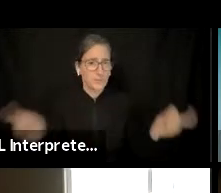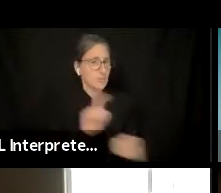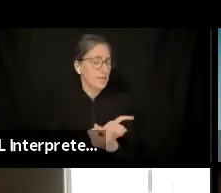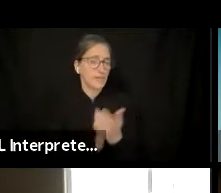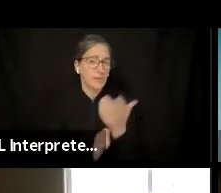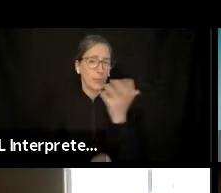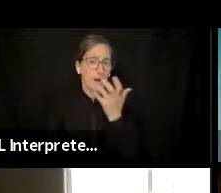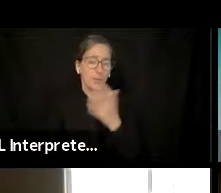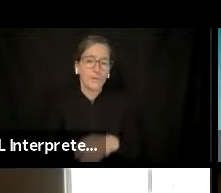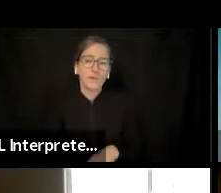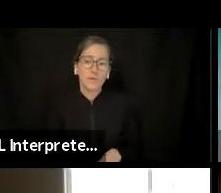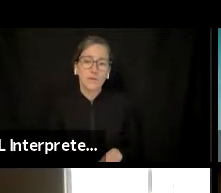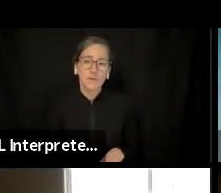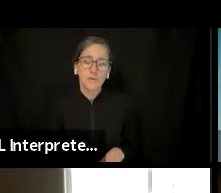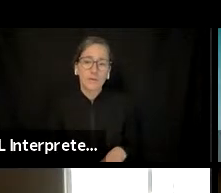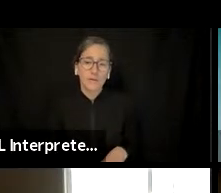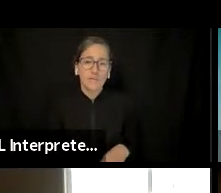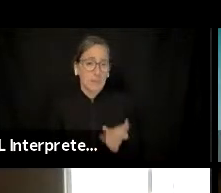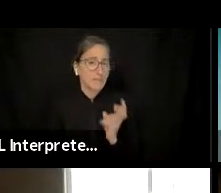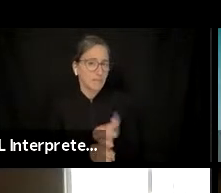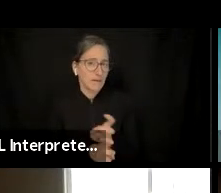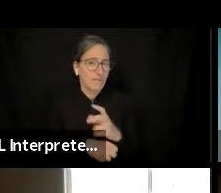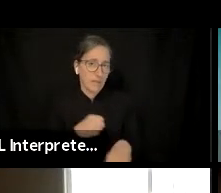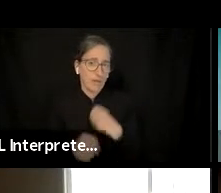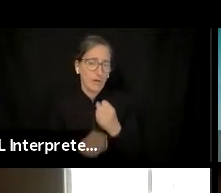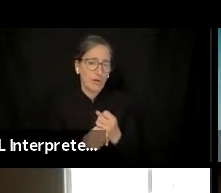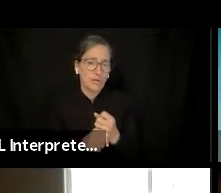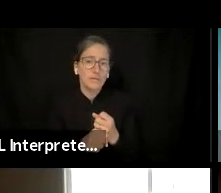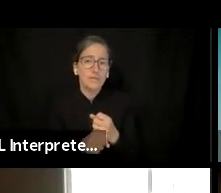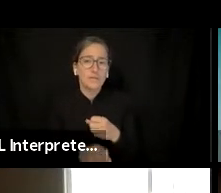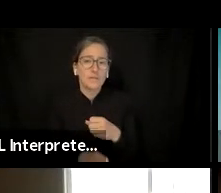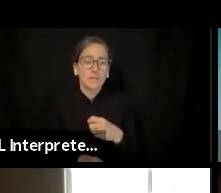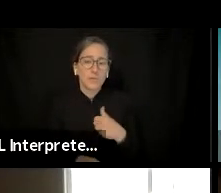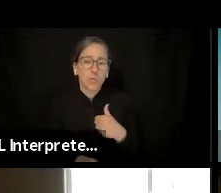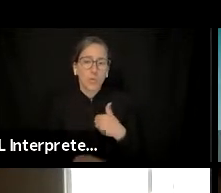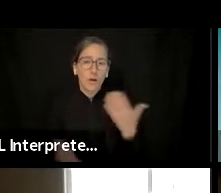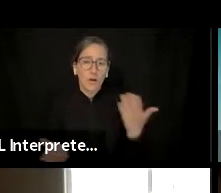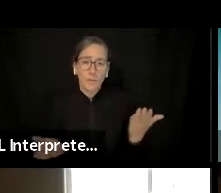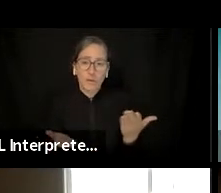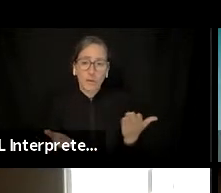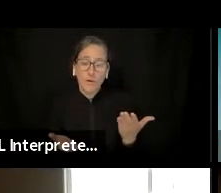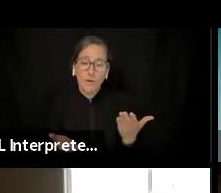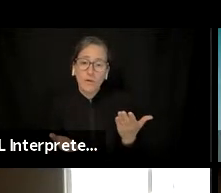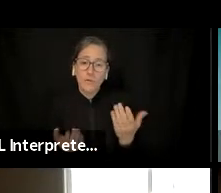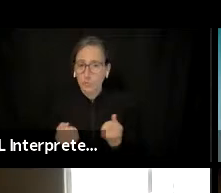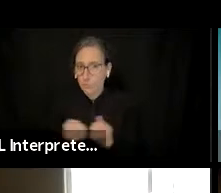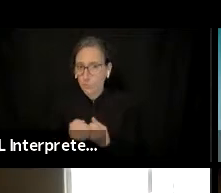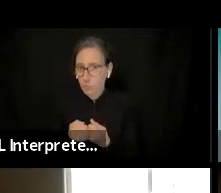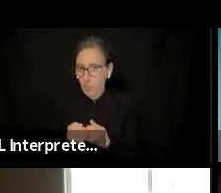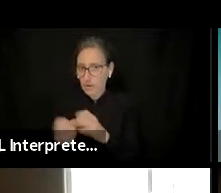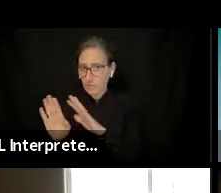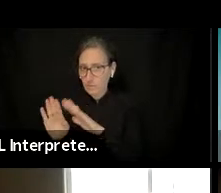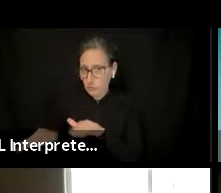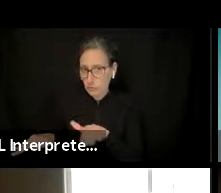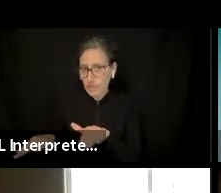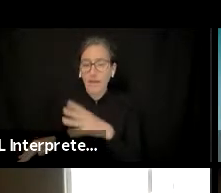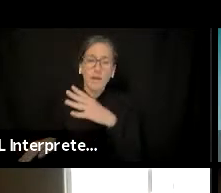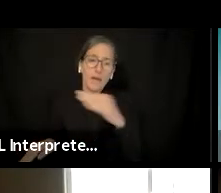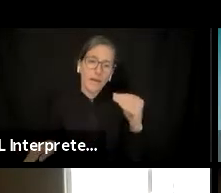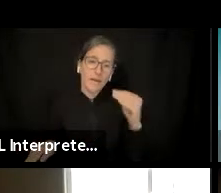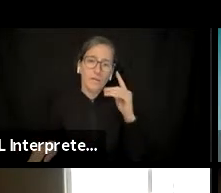been a hard year. And so I'm here for them and for